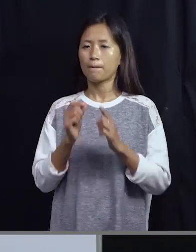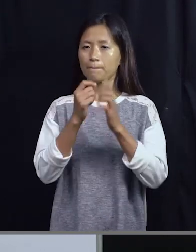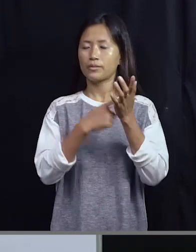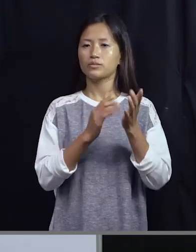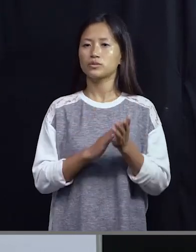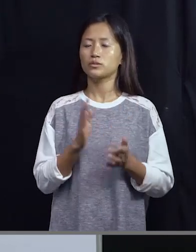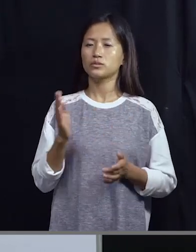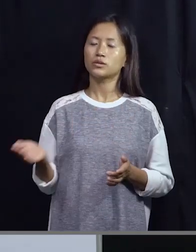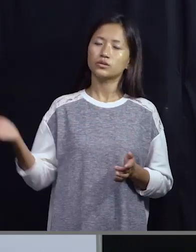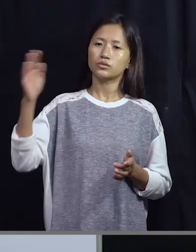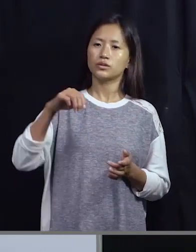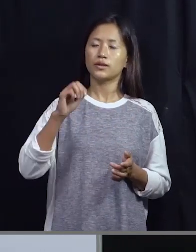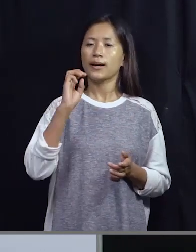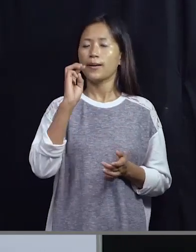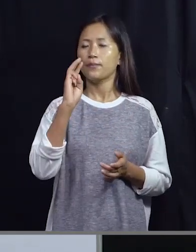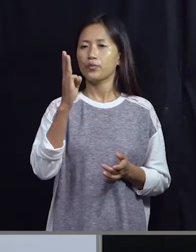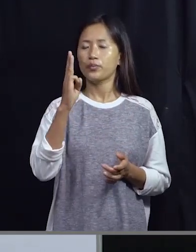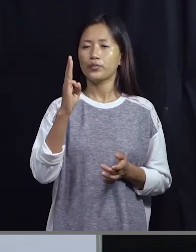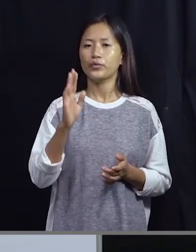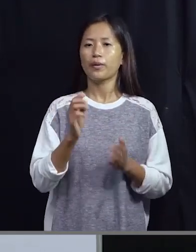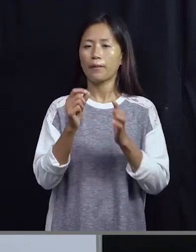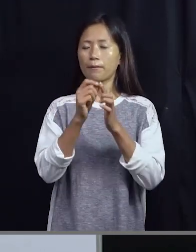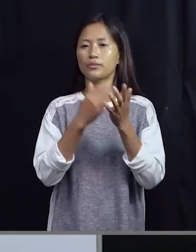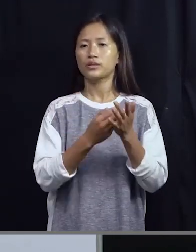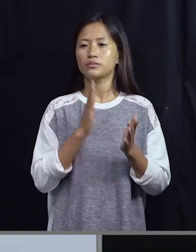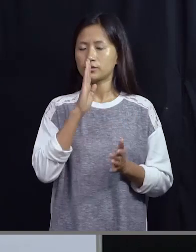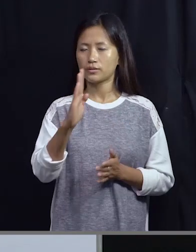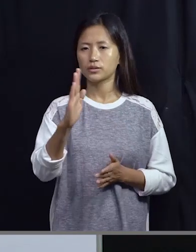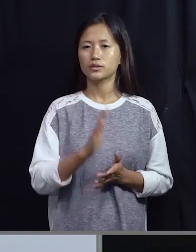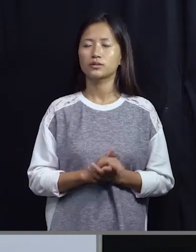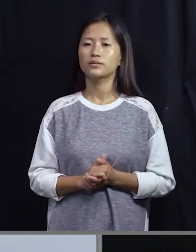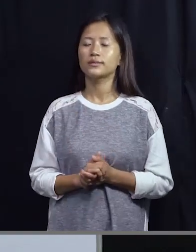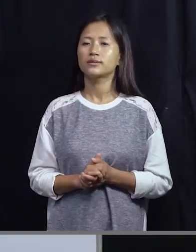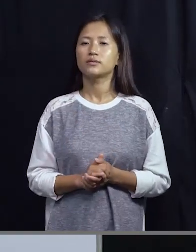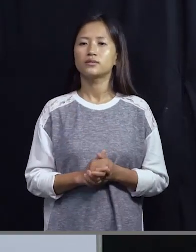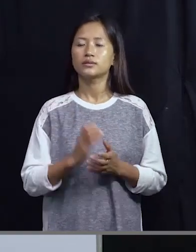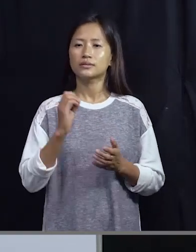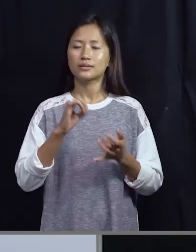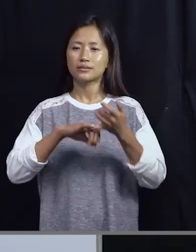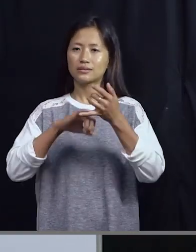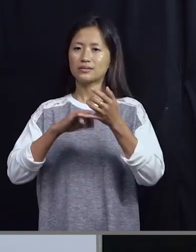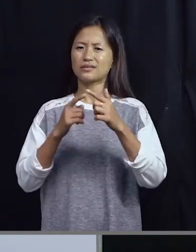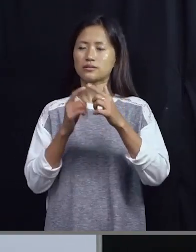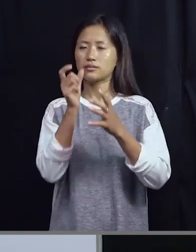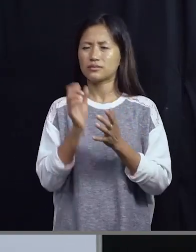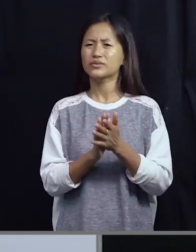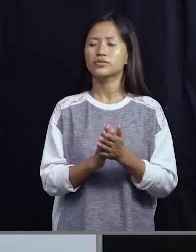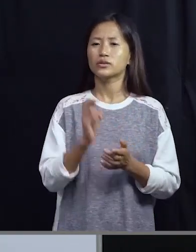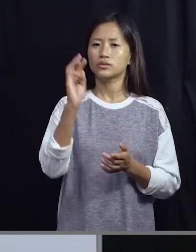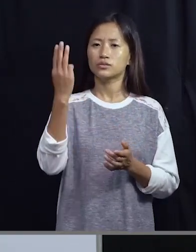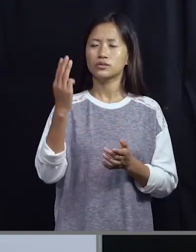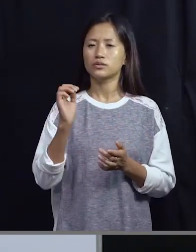direction. So they are anti-parallel, and so since it can catalyze the synthesis of new daughter strand in 5' to